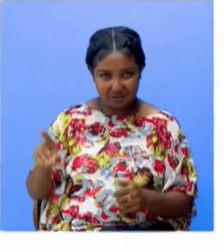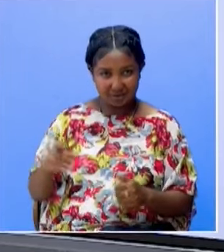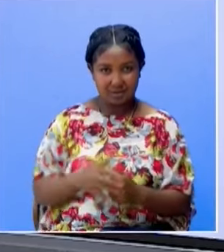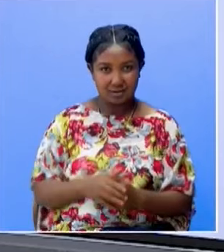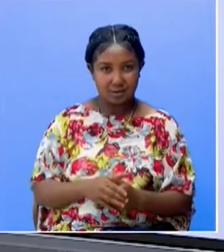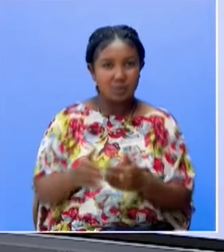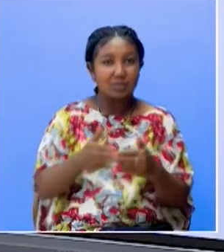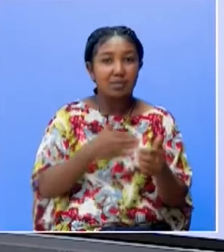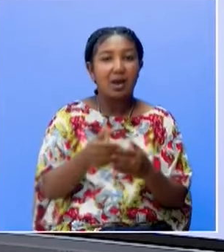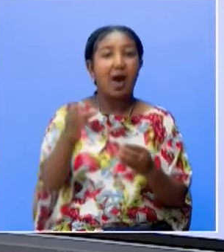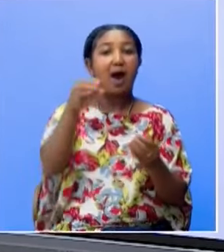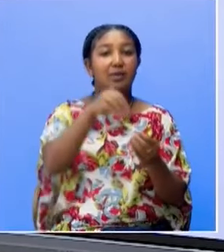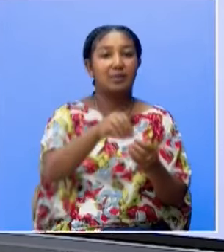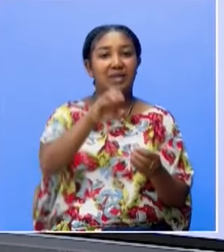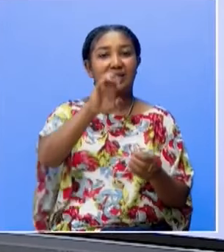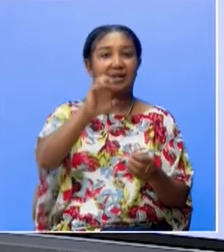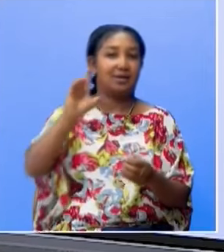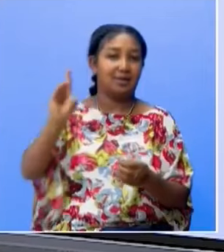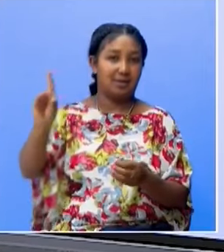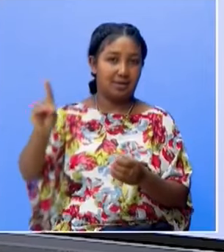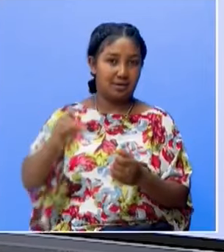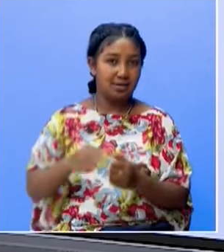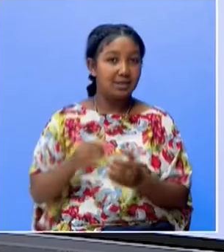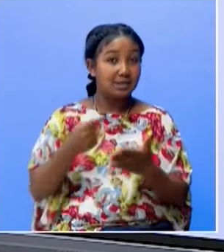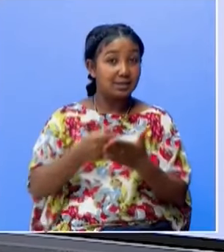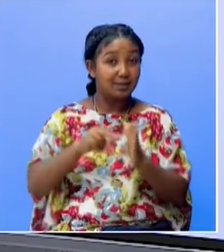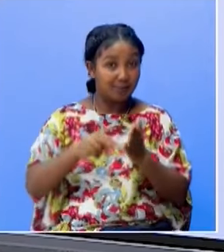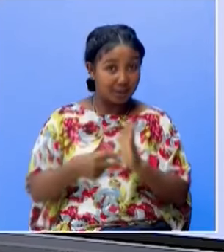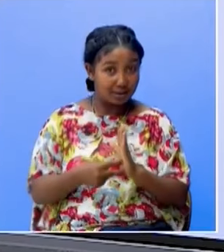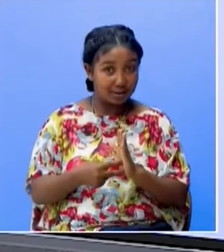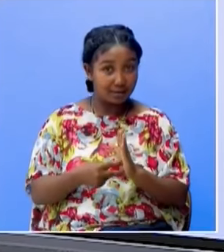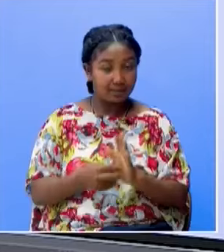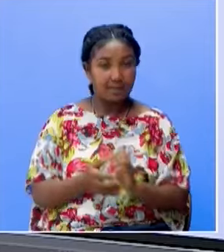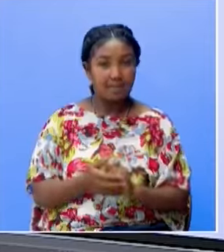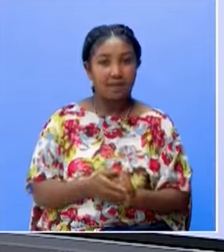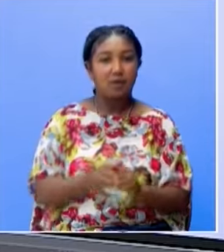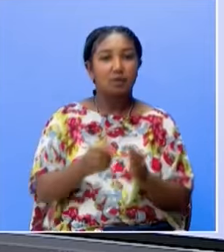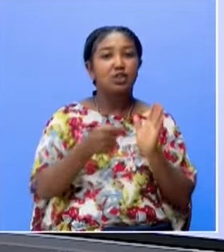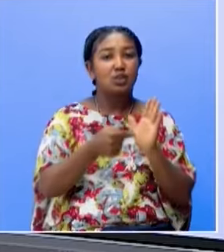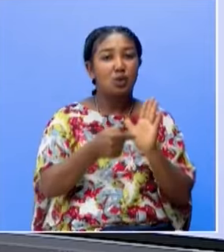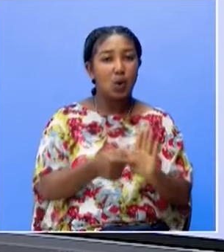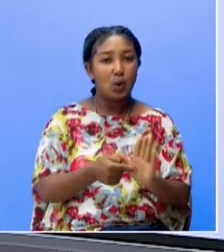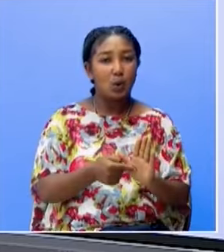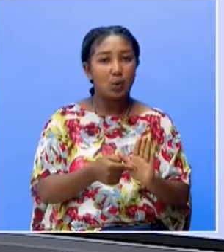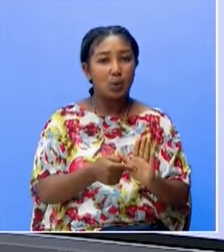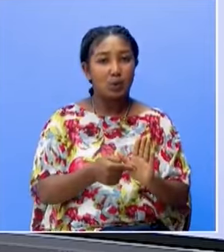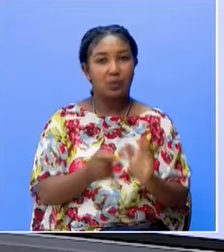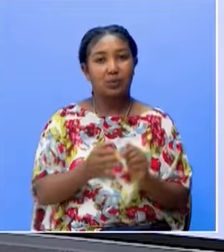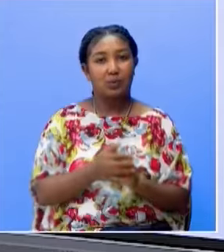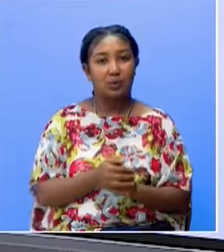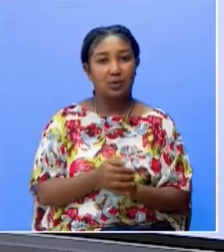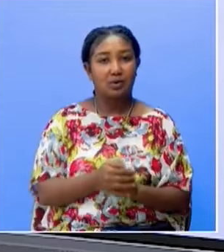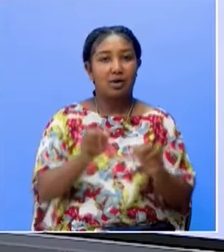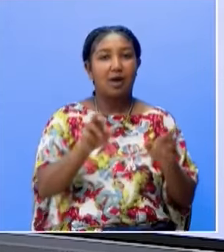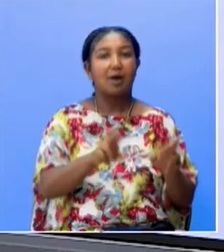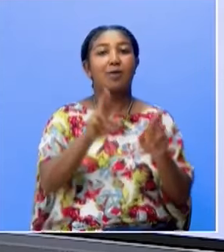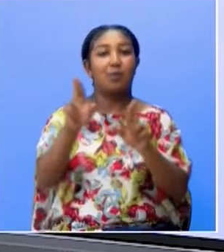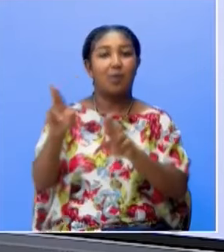We simply add what? Ed, okay? This means, show that as it is, regular